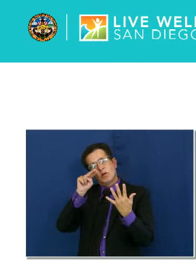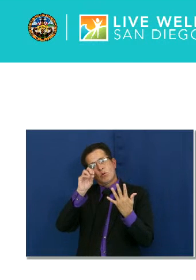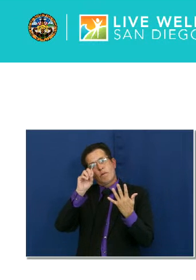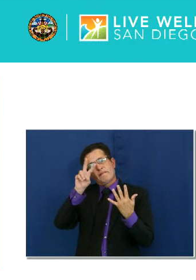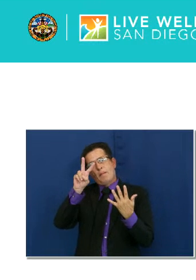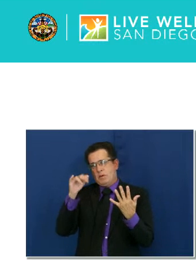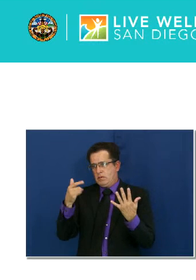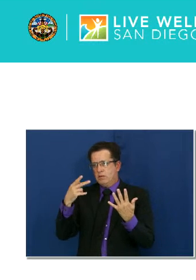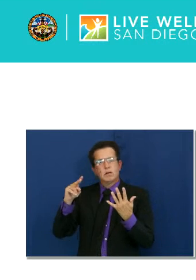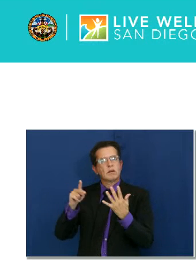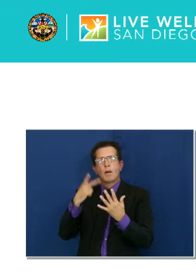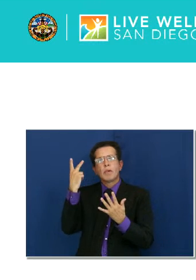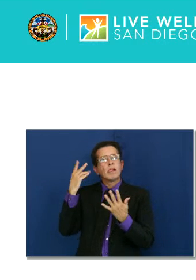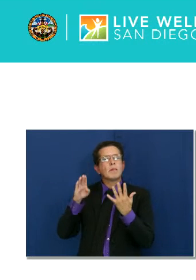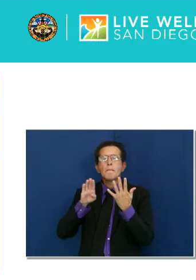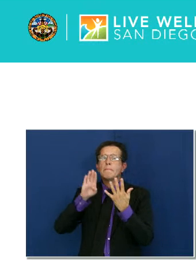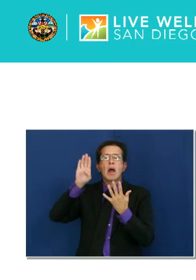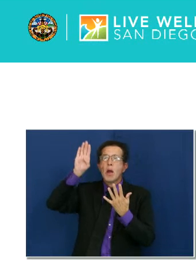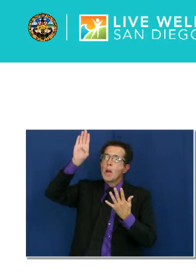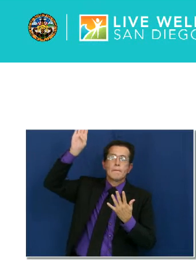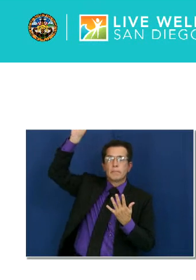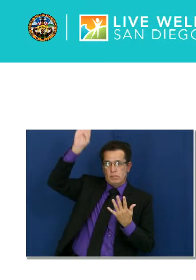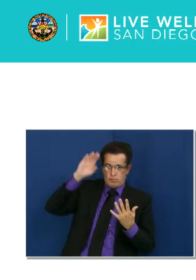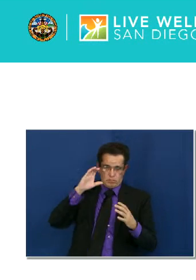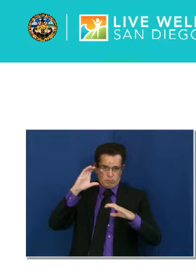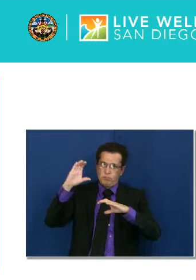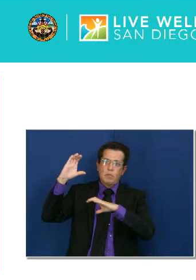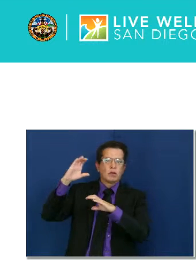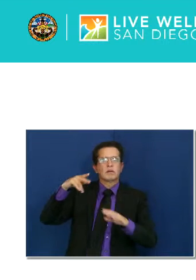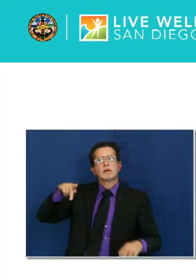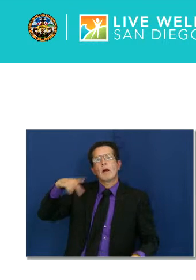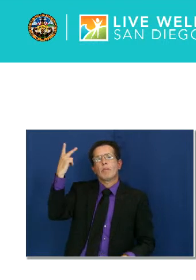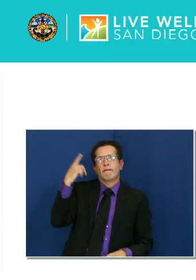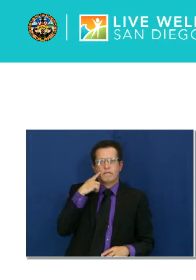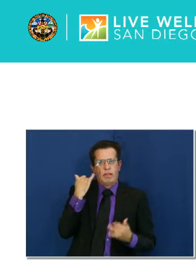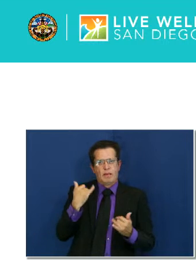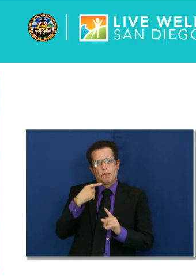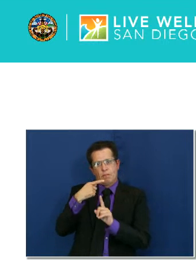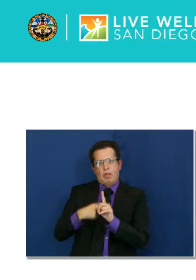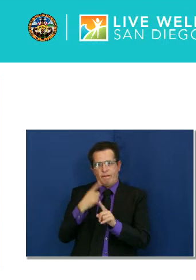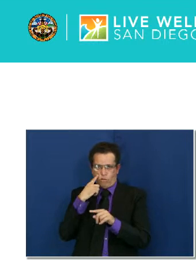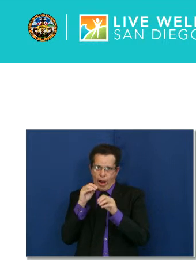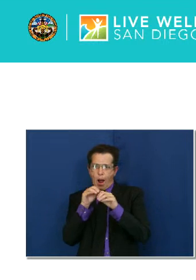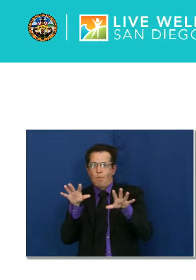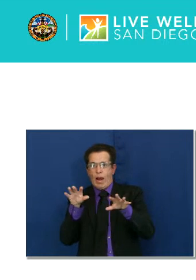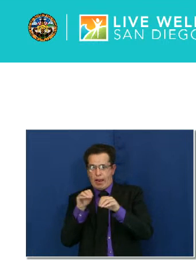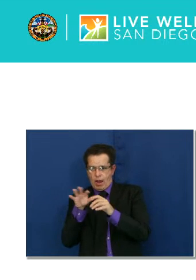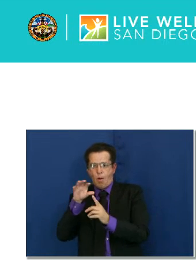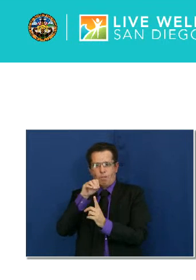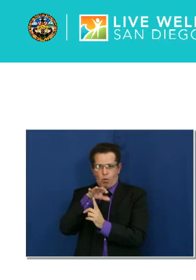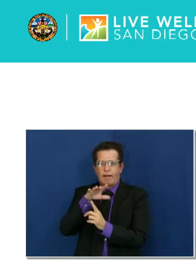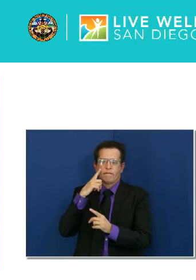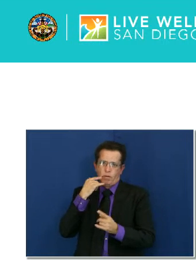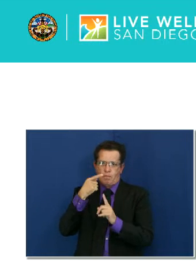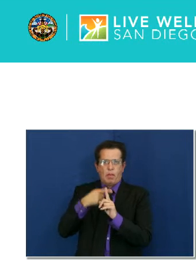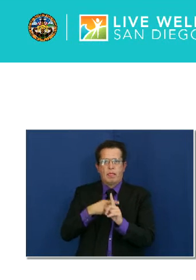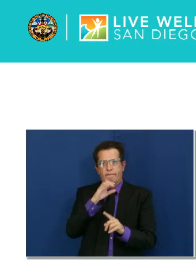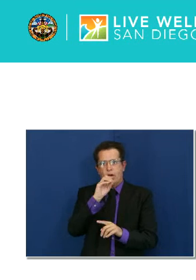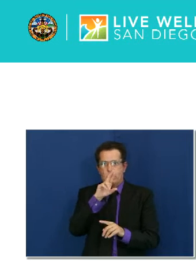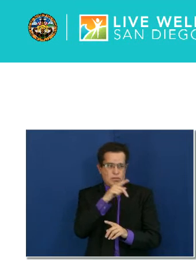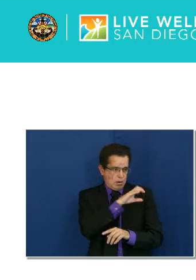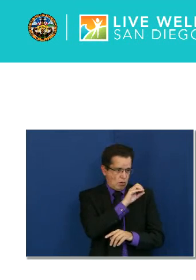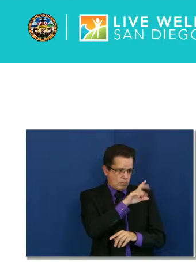double the number of outbreaks for the month of October. Now, going to the